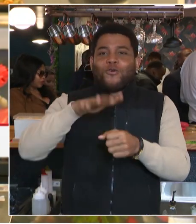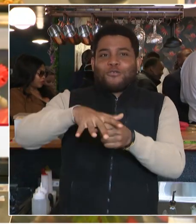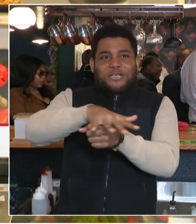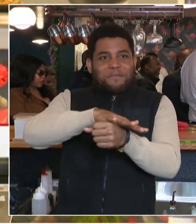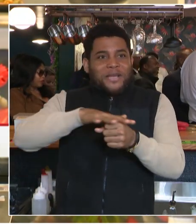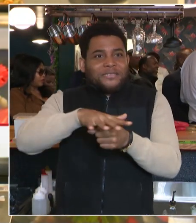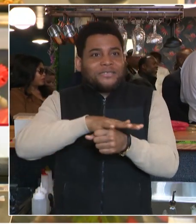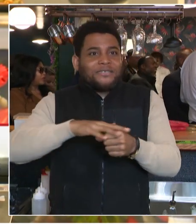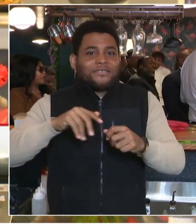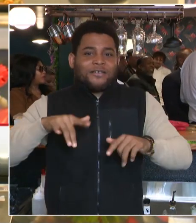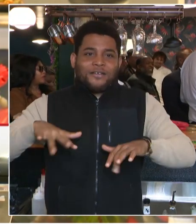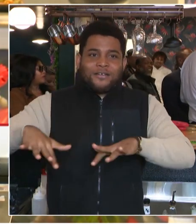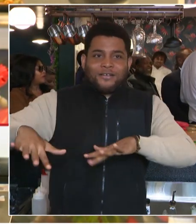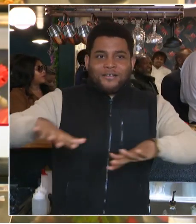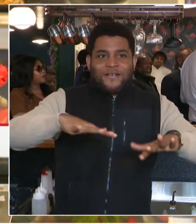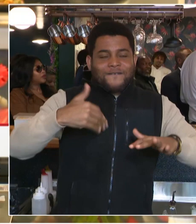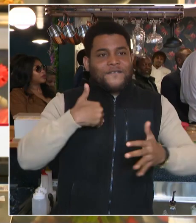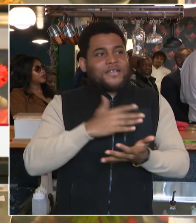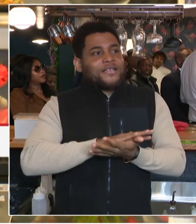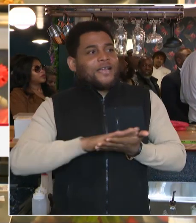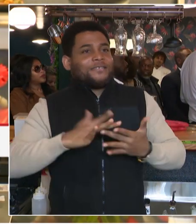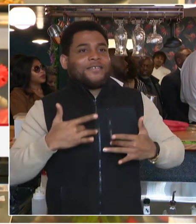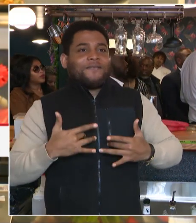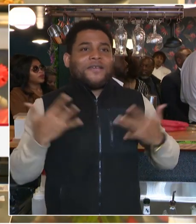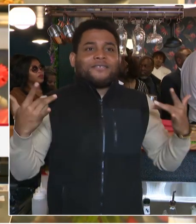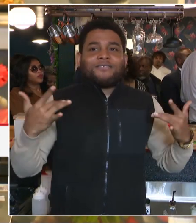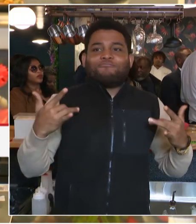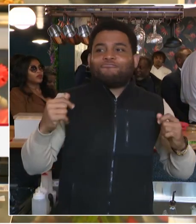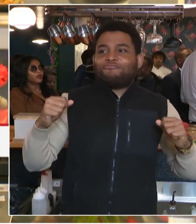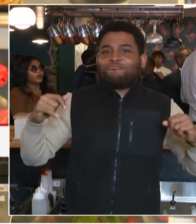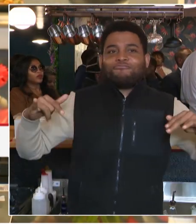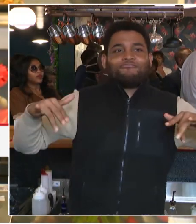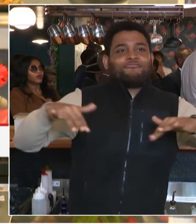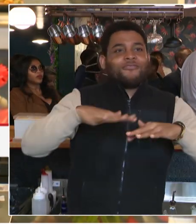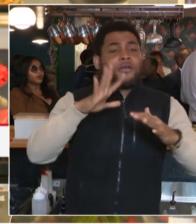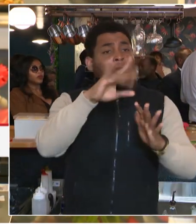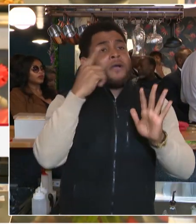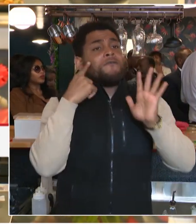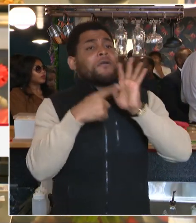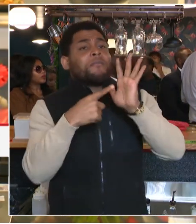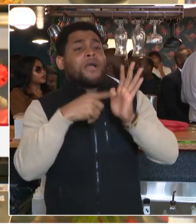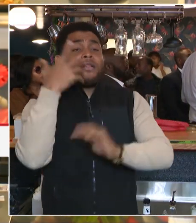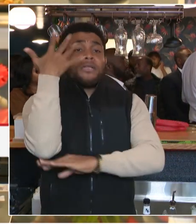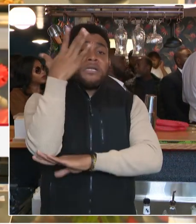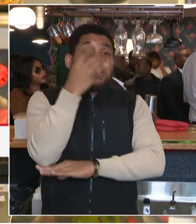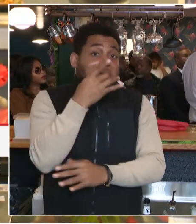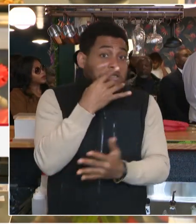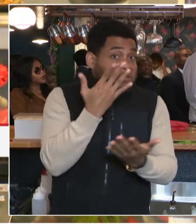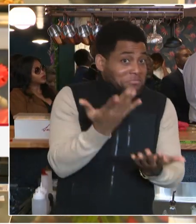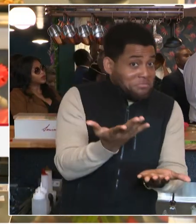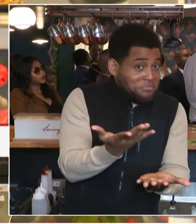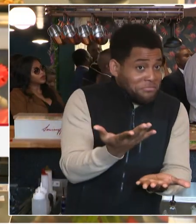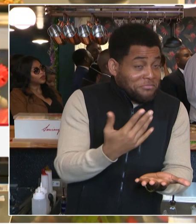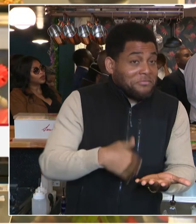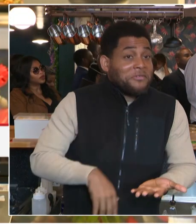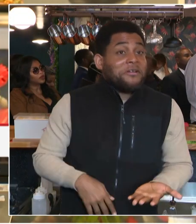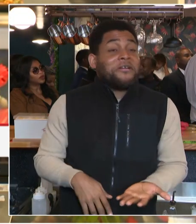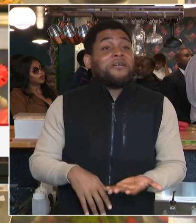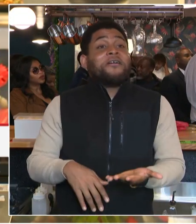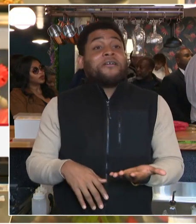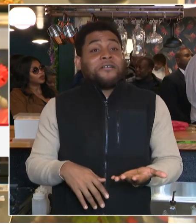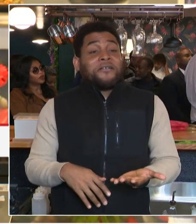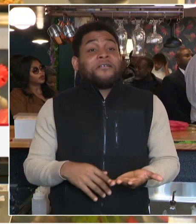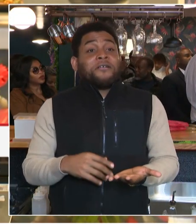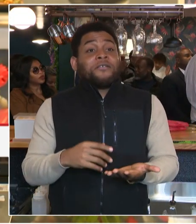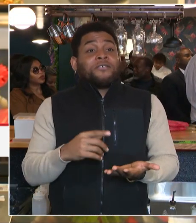which I've gone many, many years to the tree lighting. This one had people as far as I can see. So